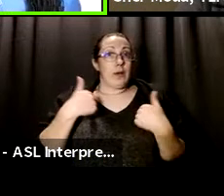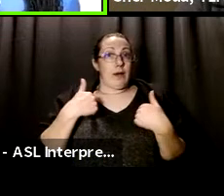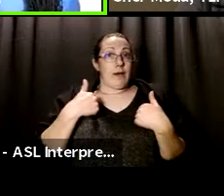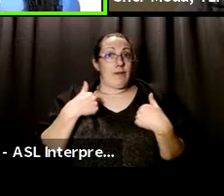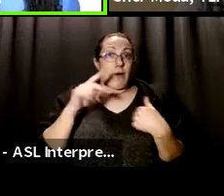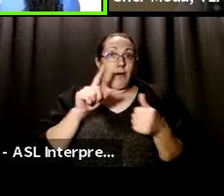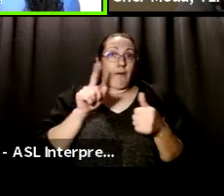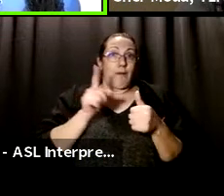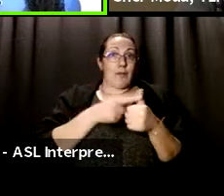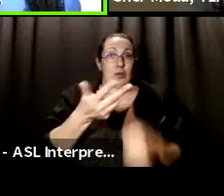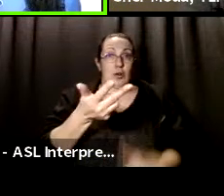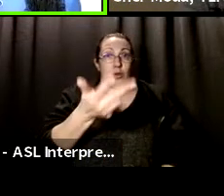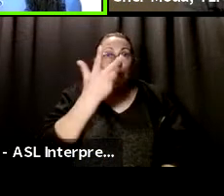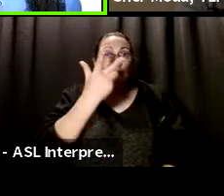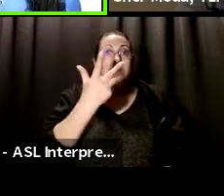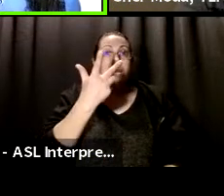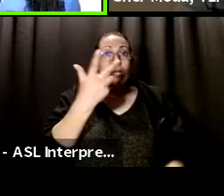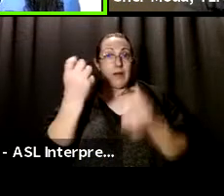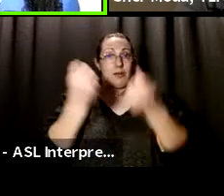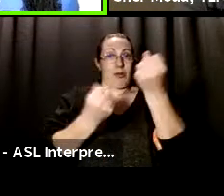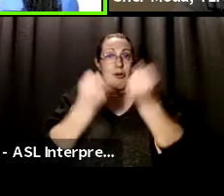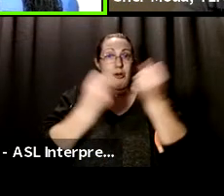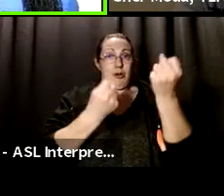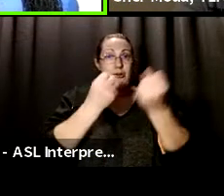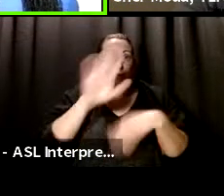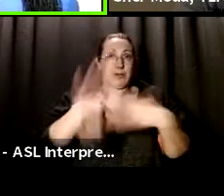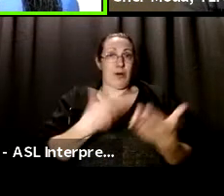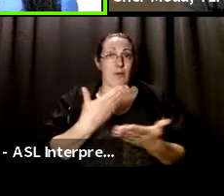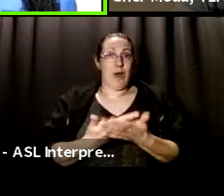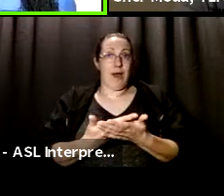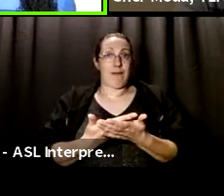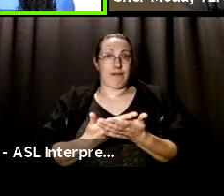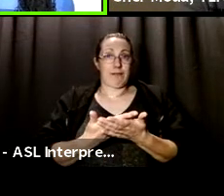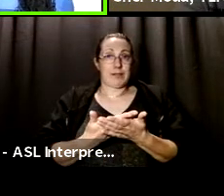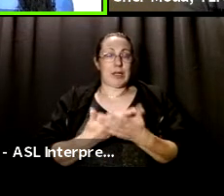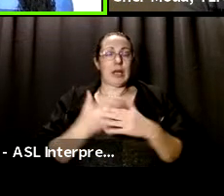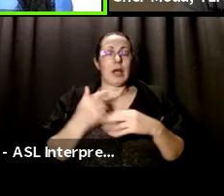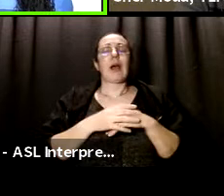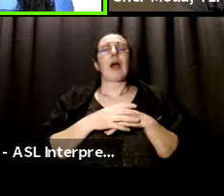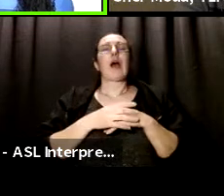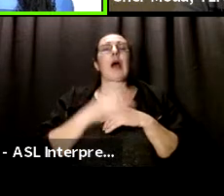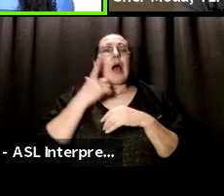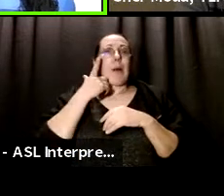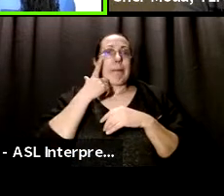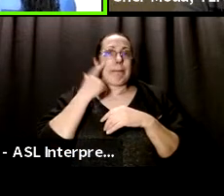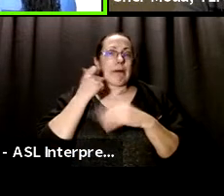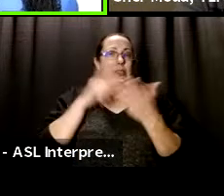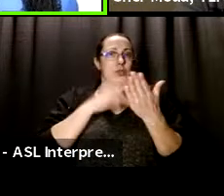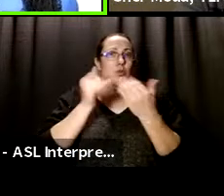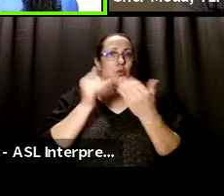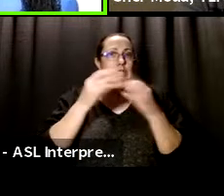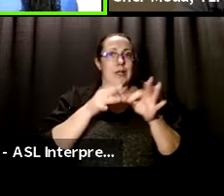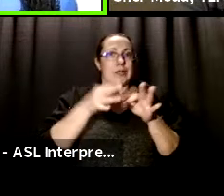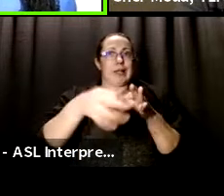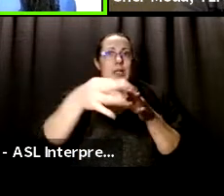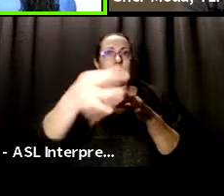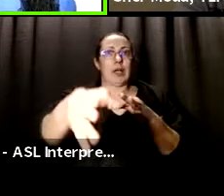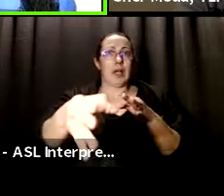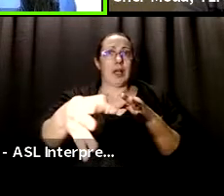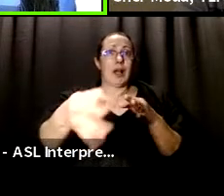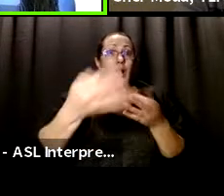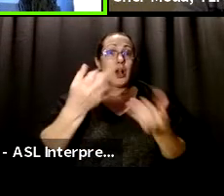first 3 electric vehicles. And because of the delays that we had on the project, we had to return